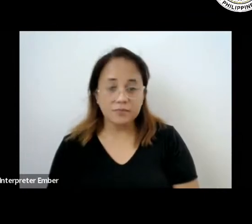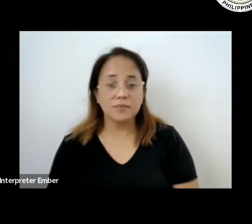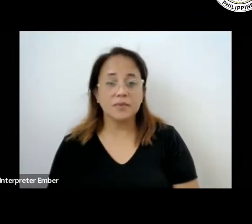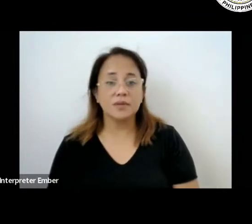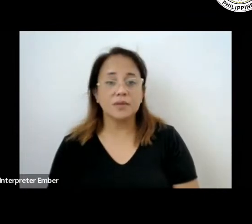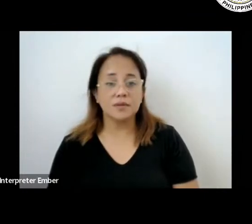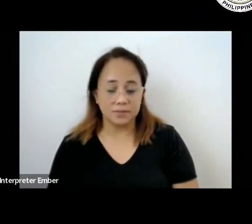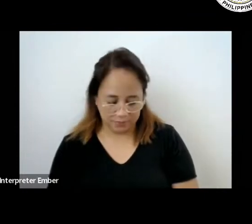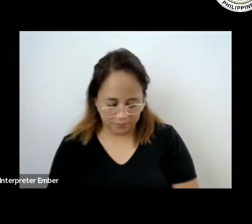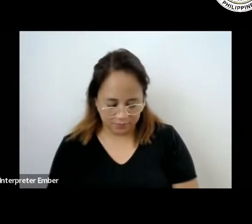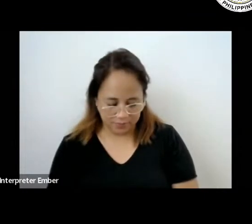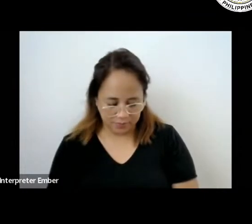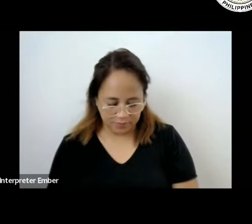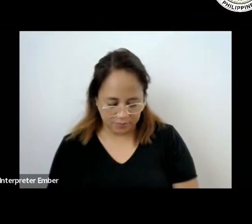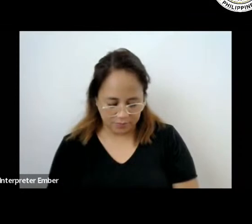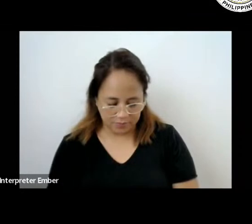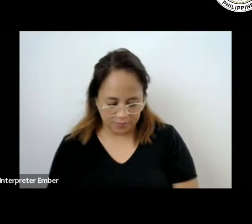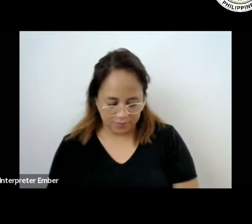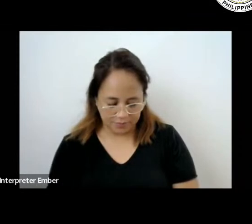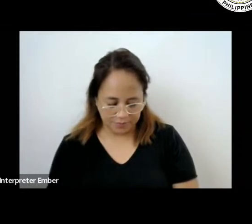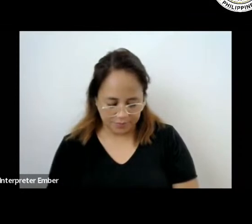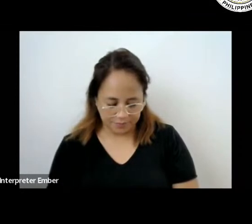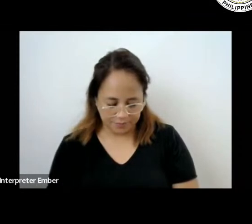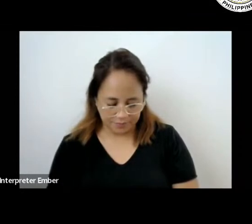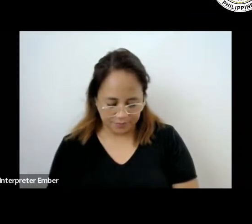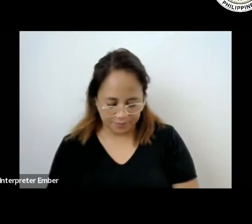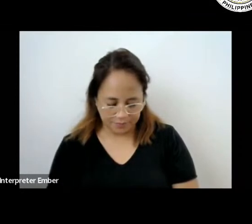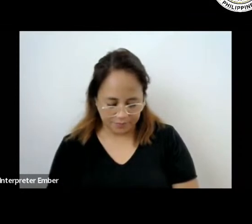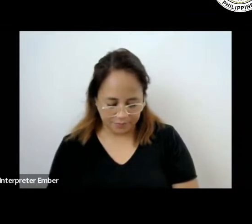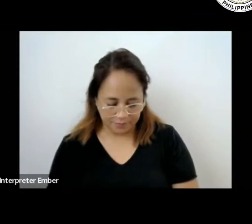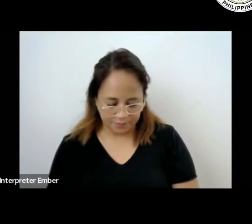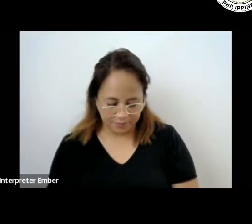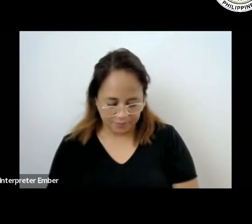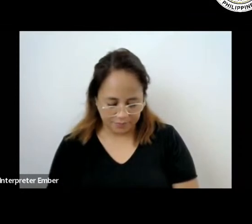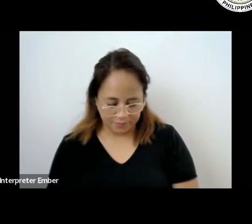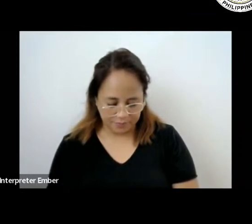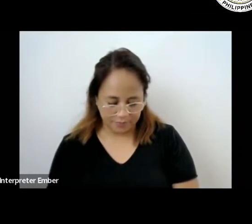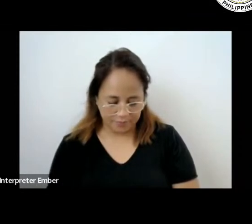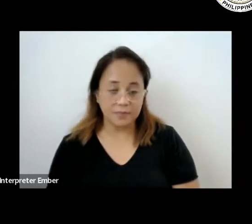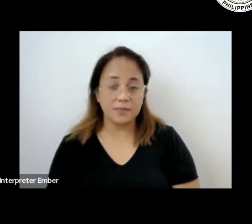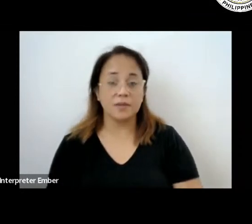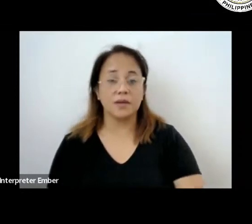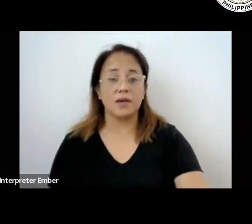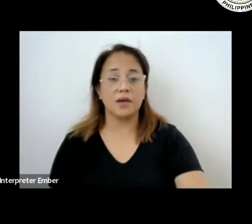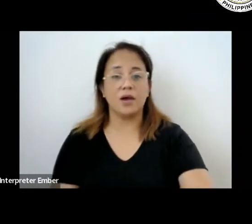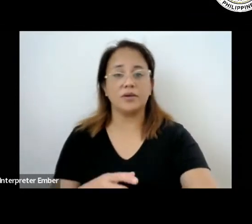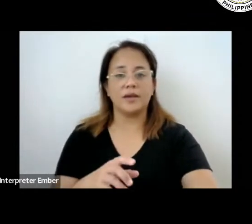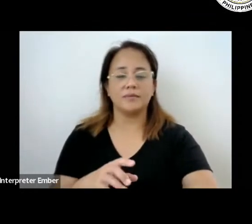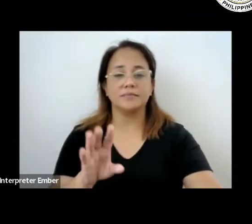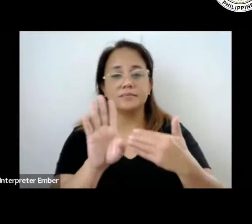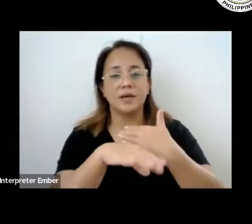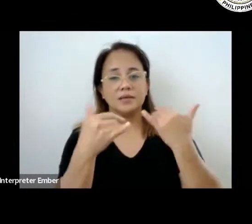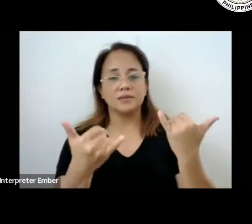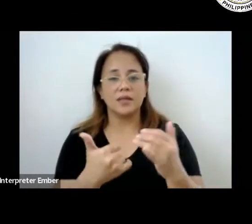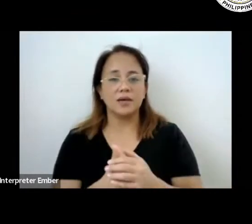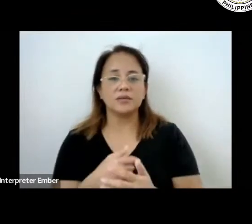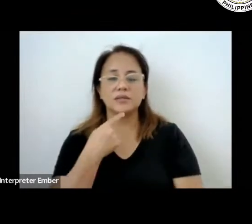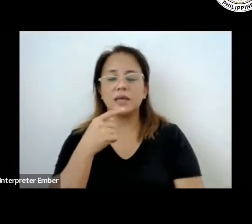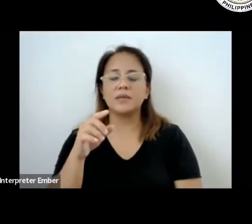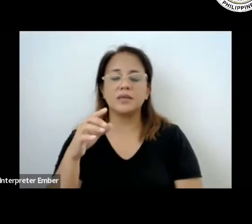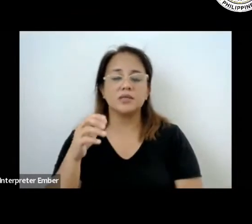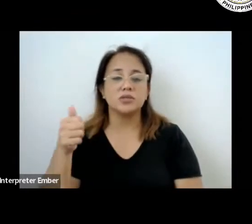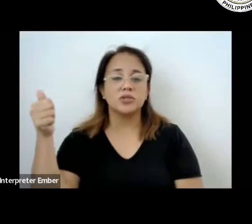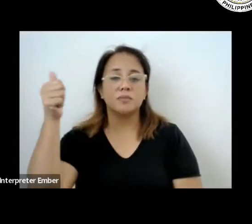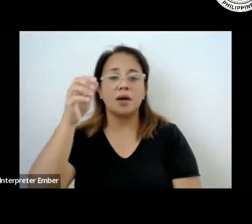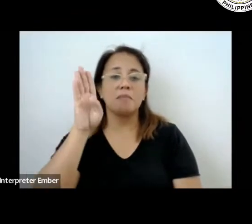Yung connectivity, Mr. Chair. Okay, resume ko muna. Ay, sorry. Okay. This committee meeting is resumed, Chairman Margo. Yeah,